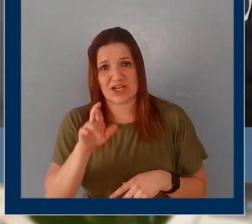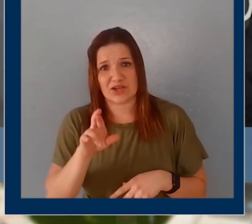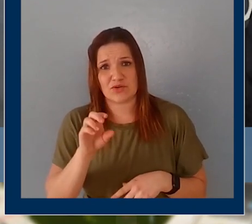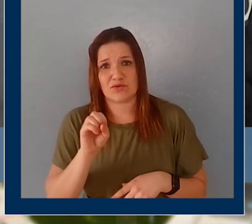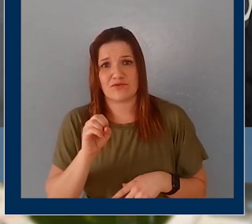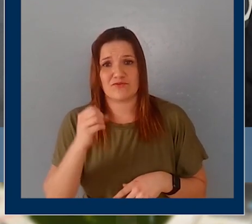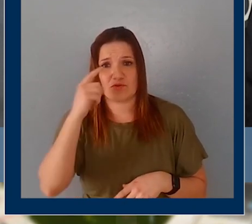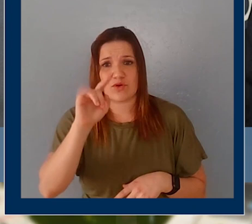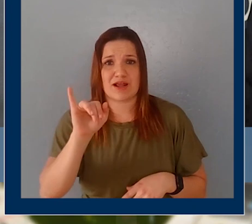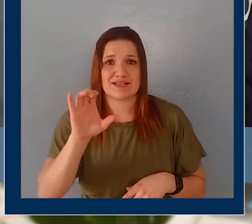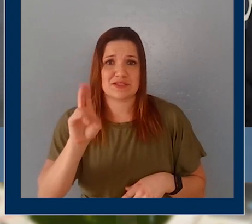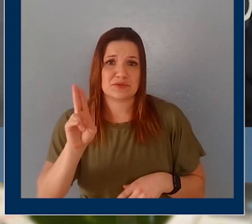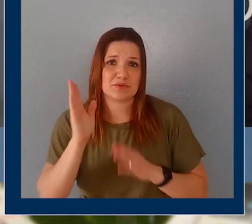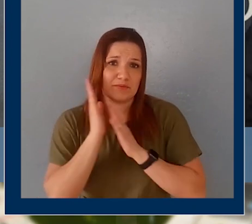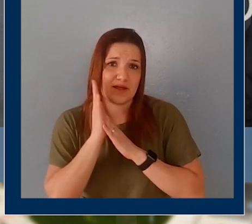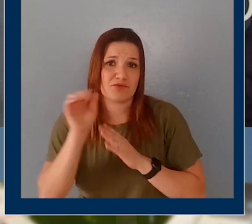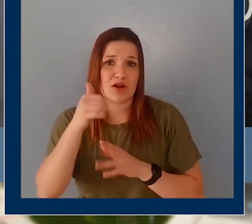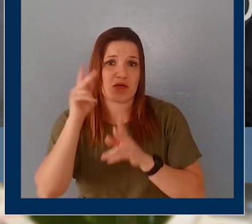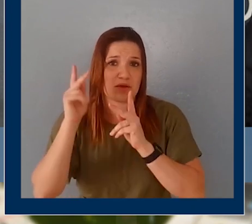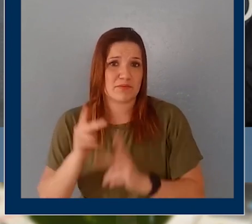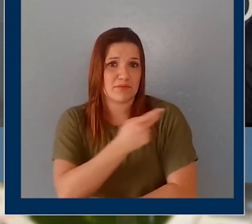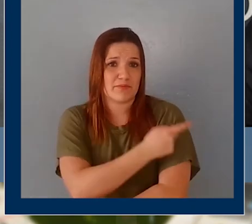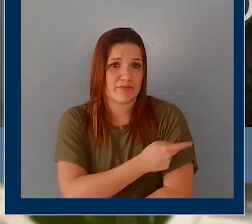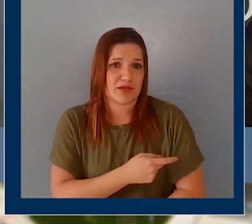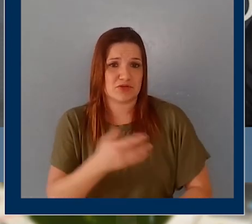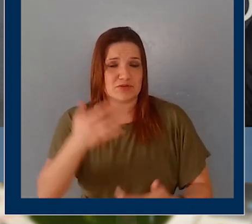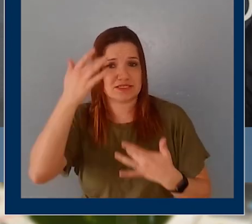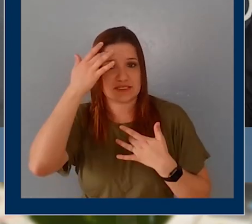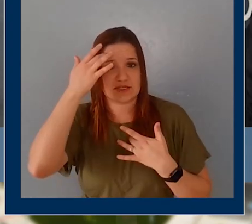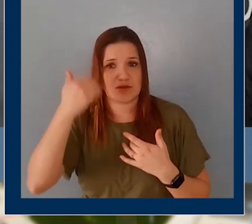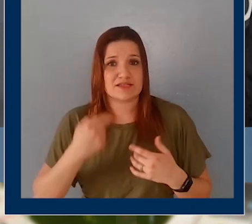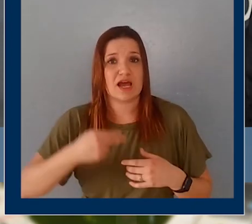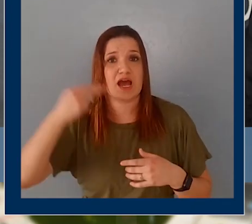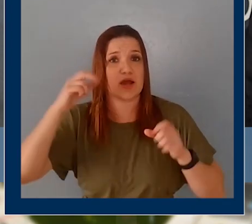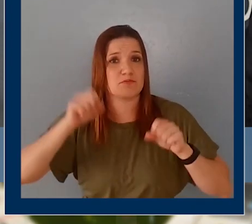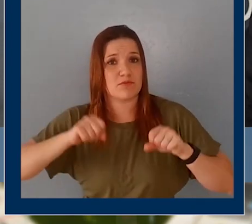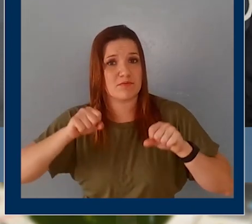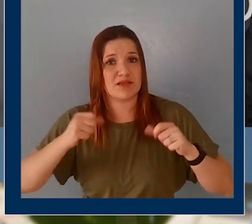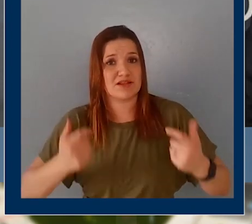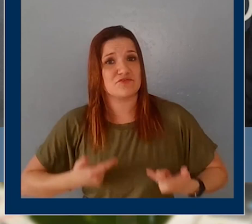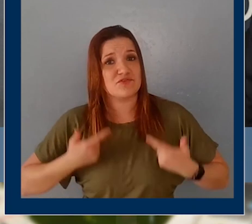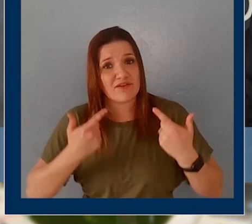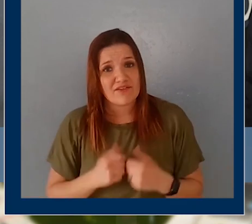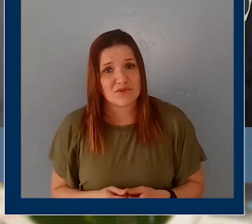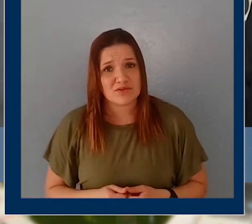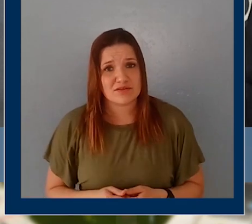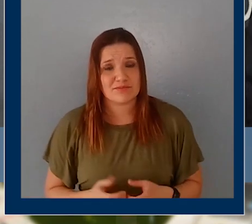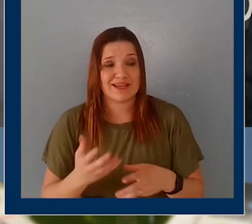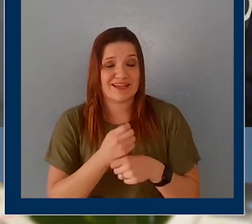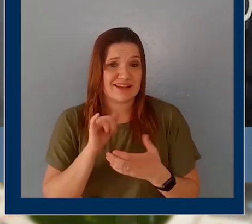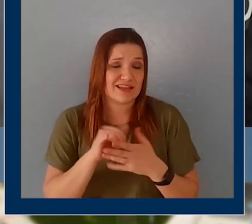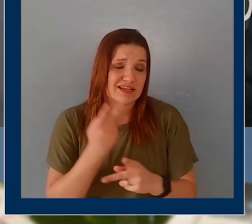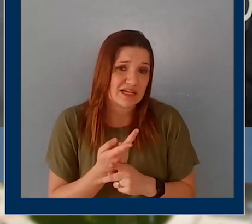were watching what was going on in New York, myself, our critical care intensivists, our emergency medicine physicians,